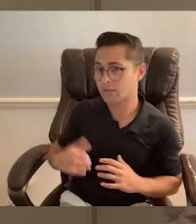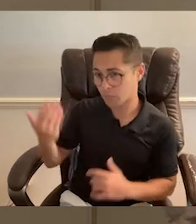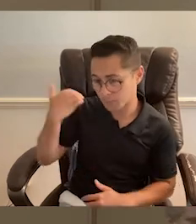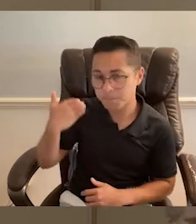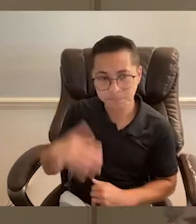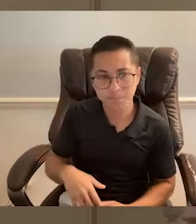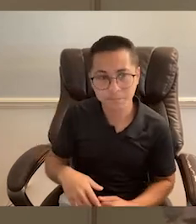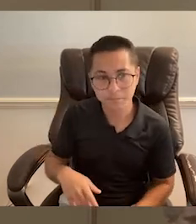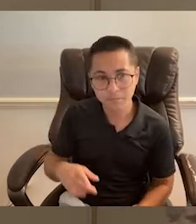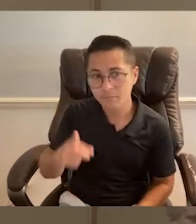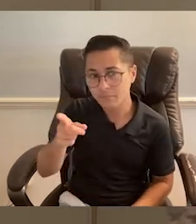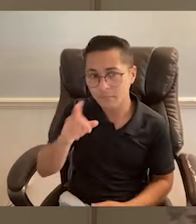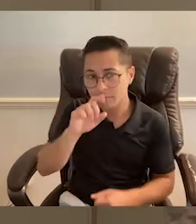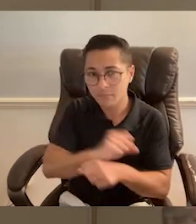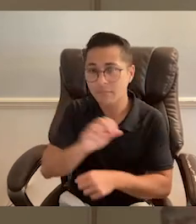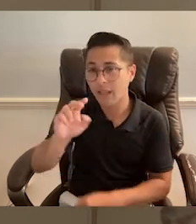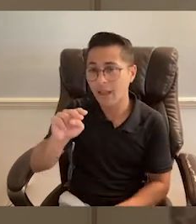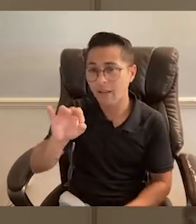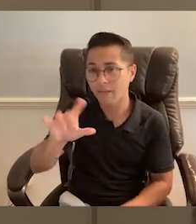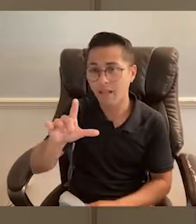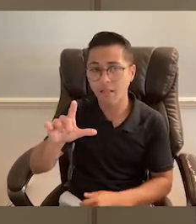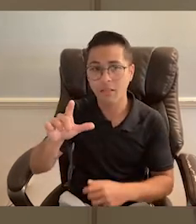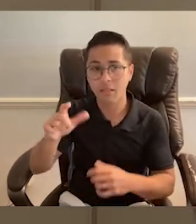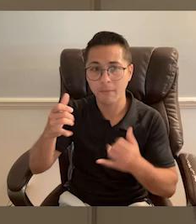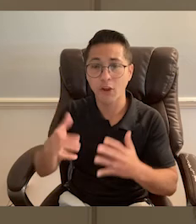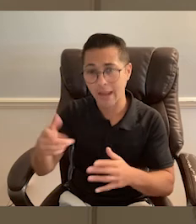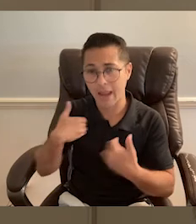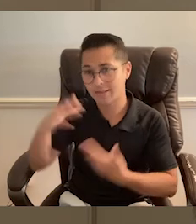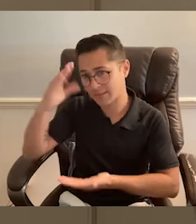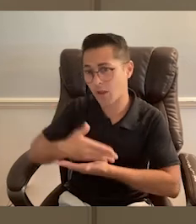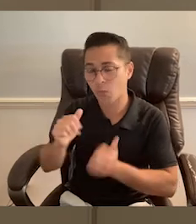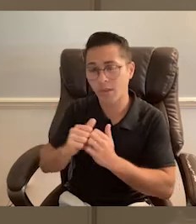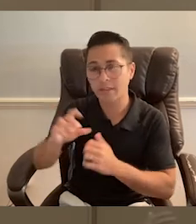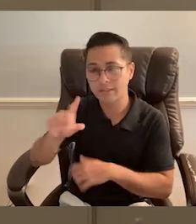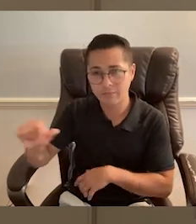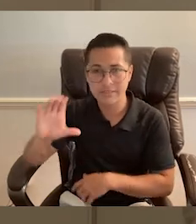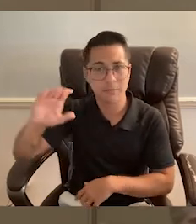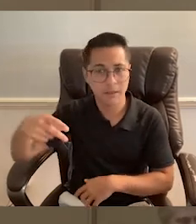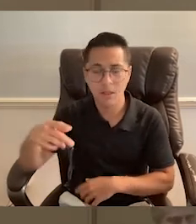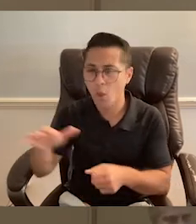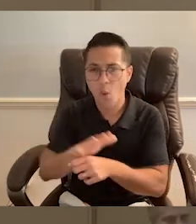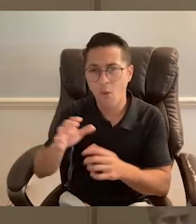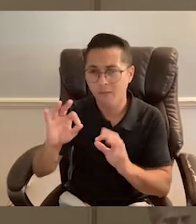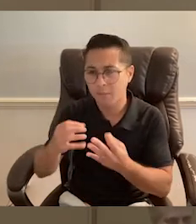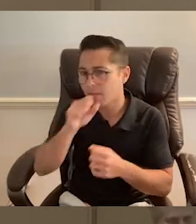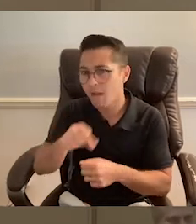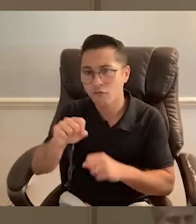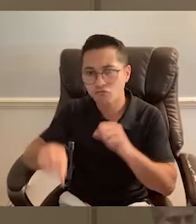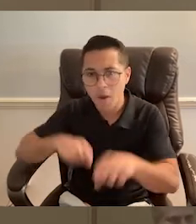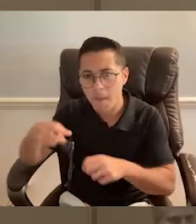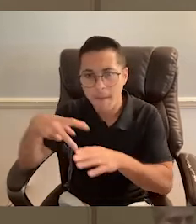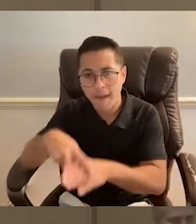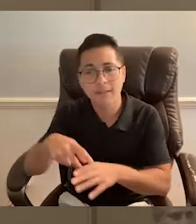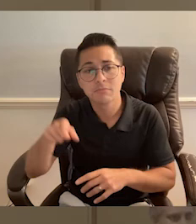on specific technologies. Sure. But the nice thing about with Capstone Design, so sometimes we've taken a project